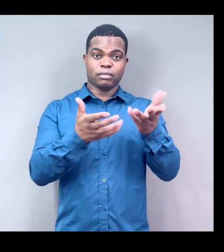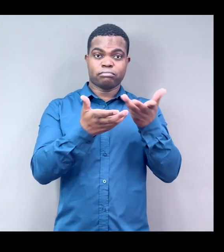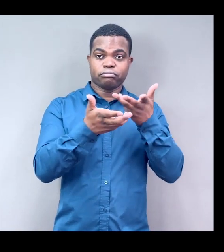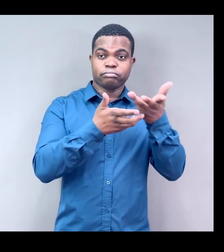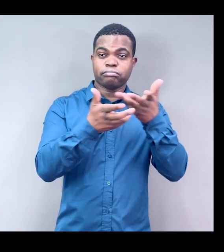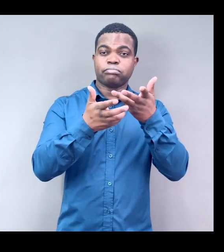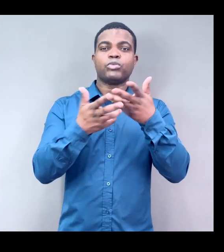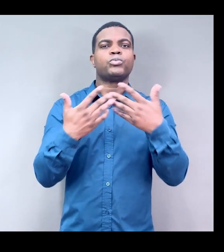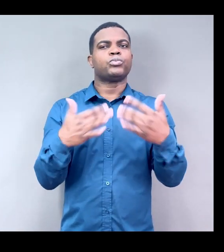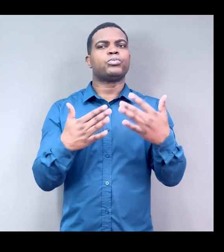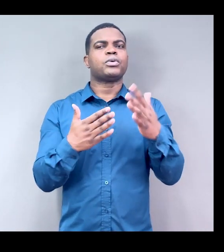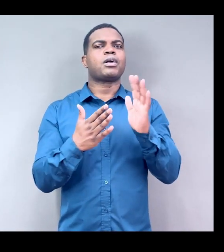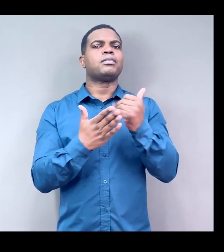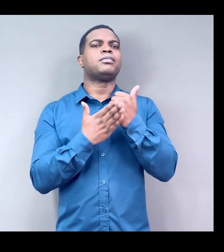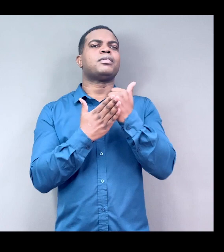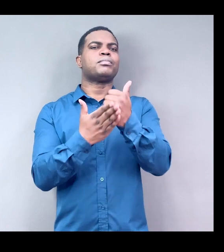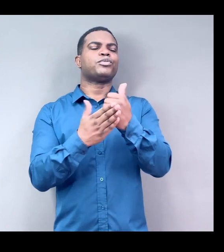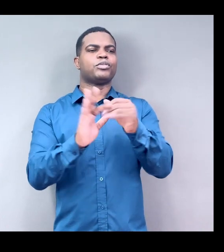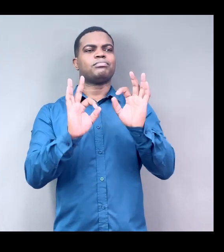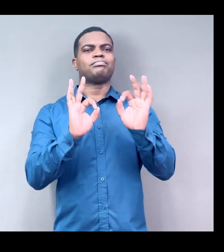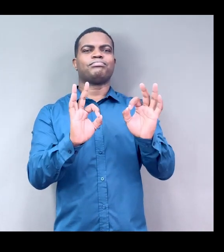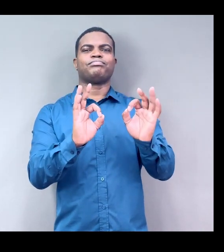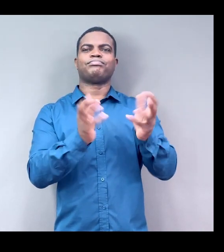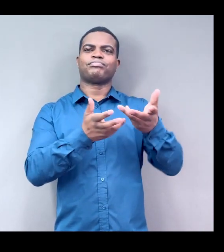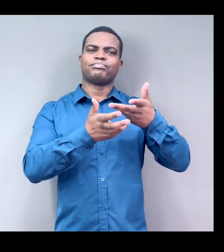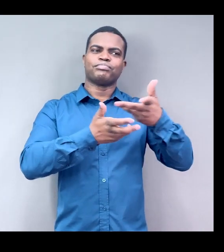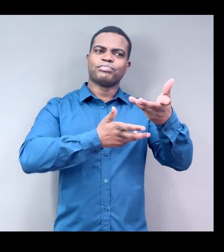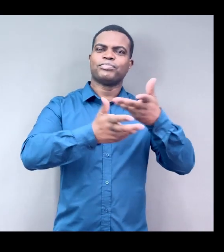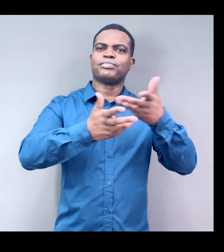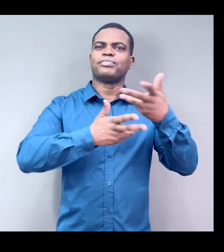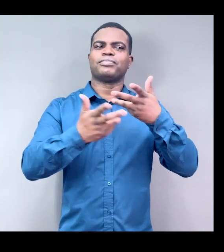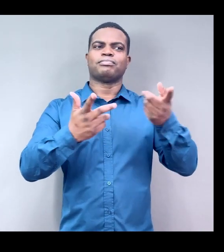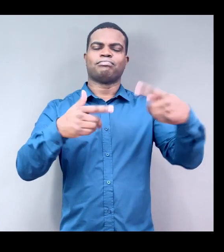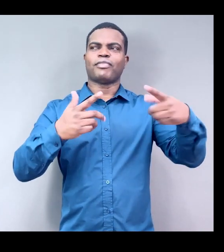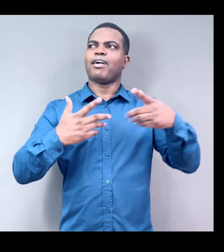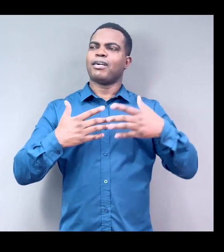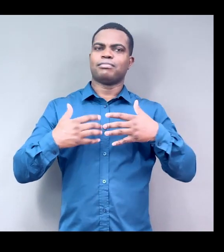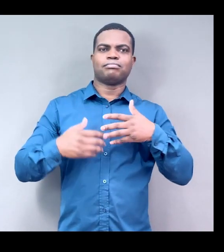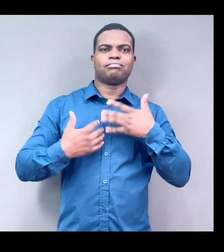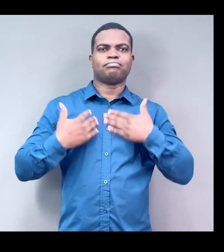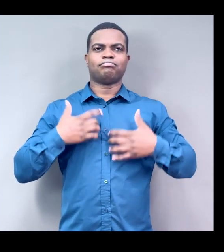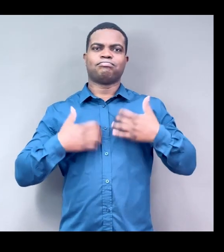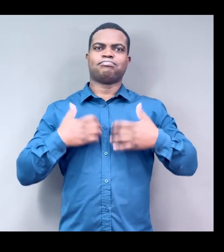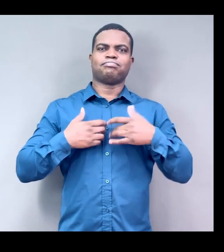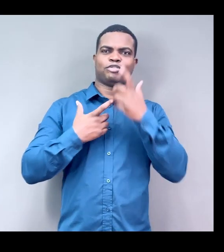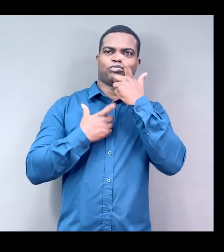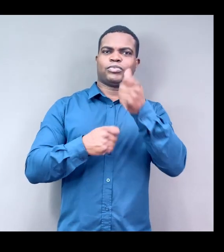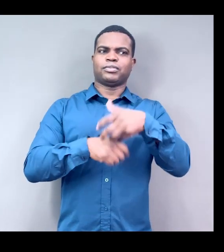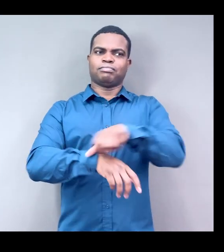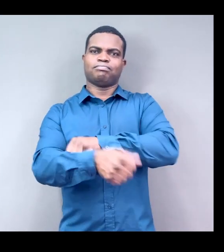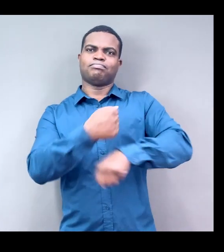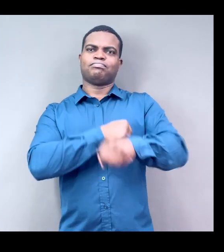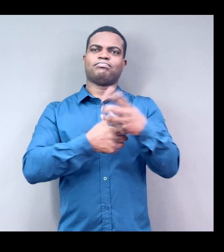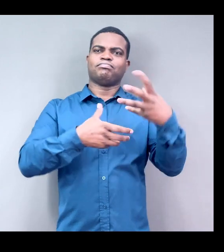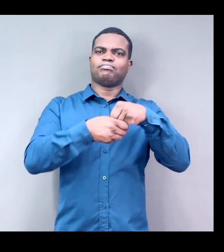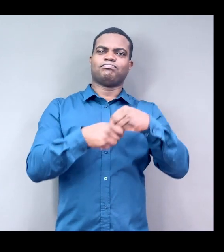So using the right method can facilitate meaningful conversations and encourage